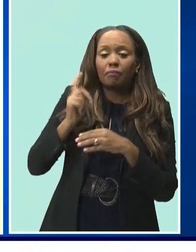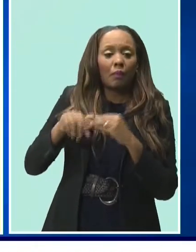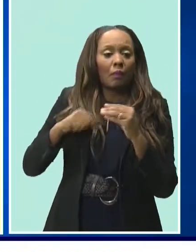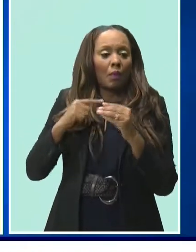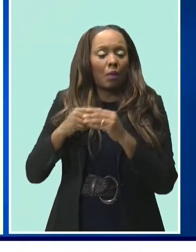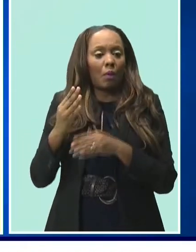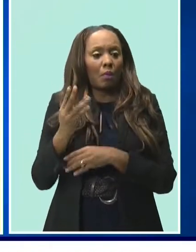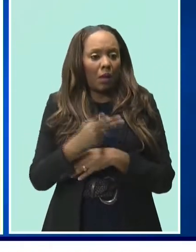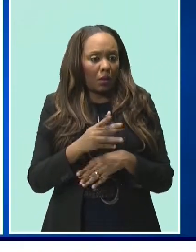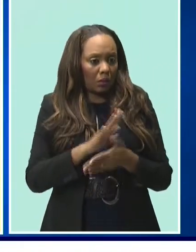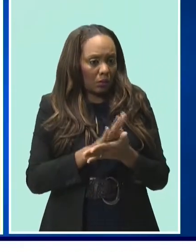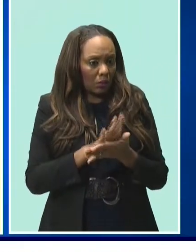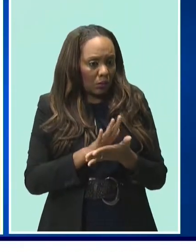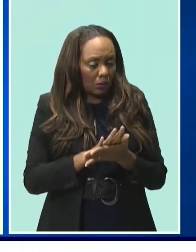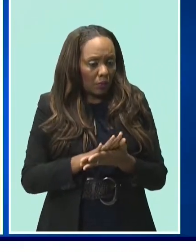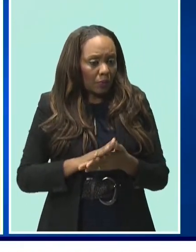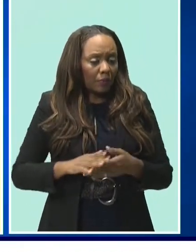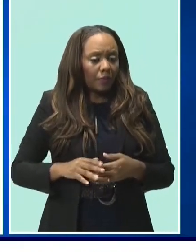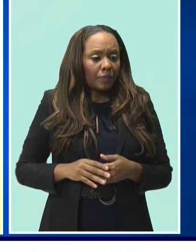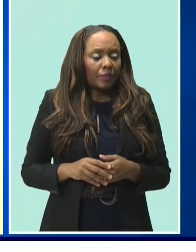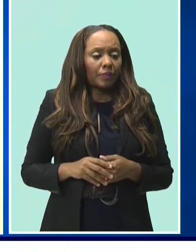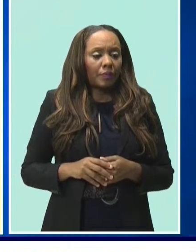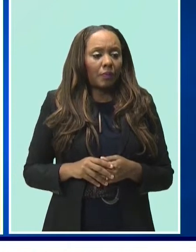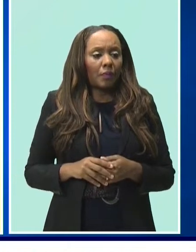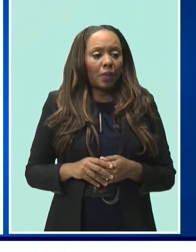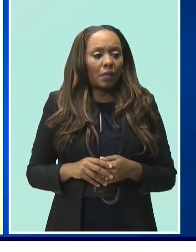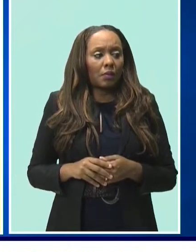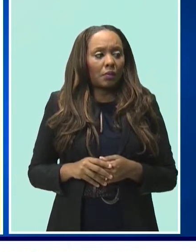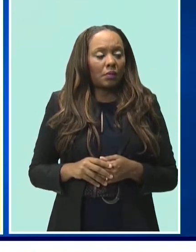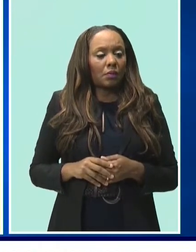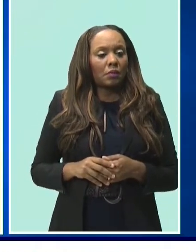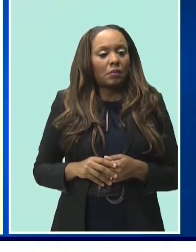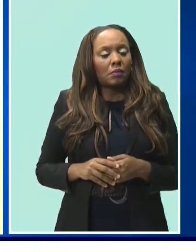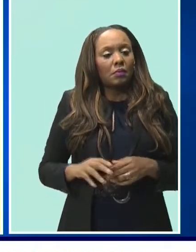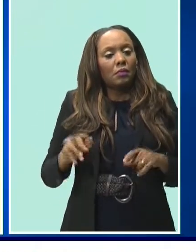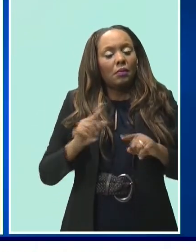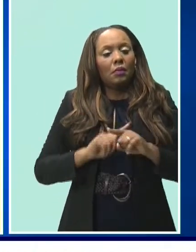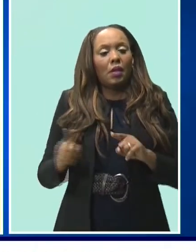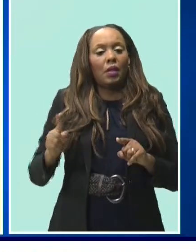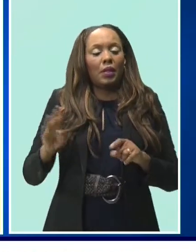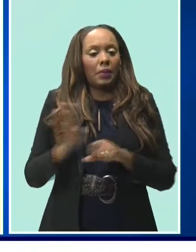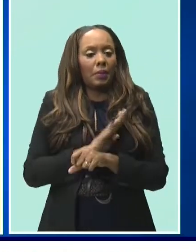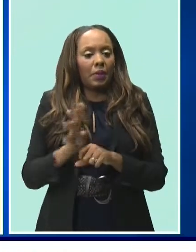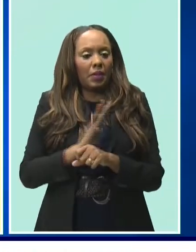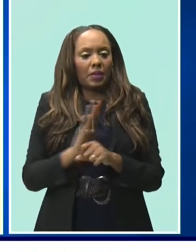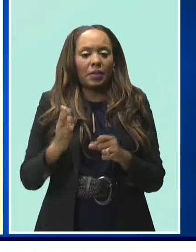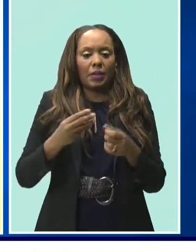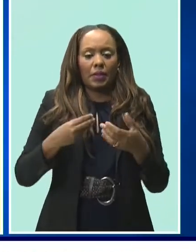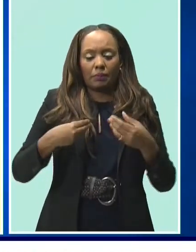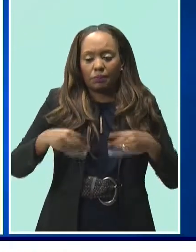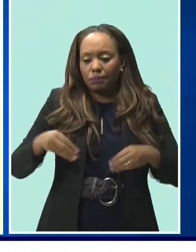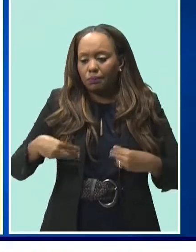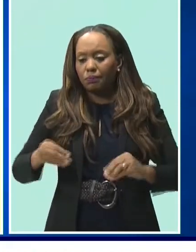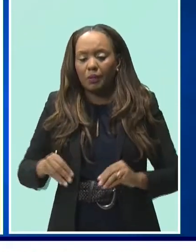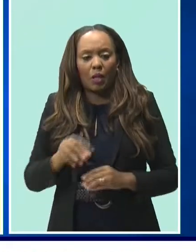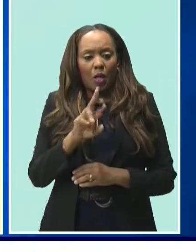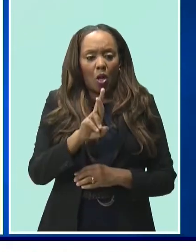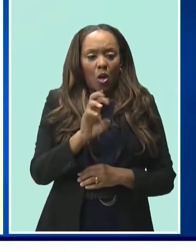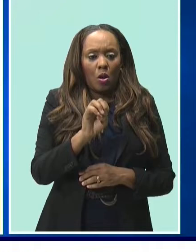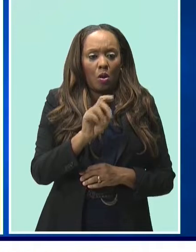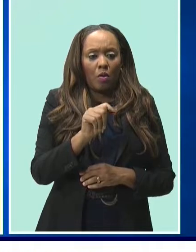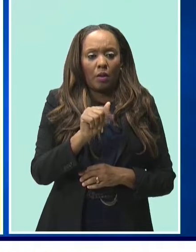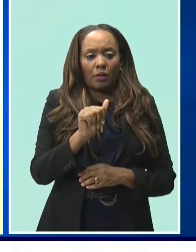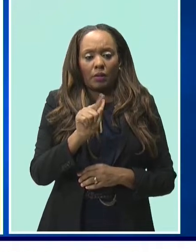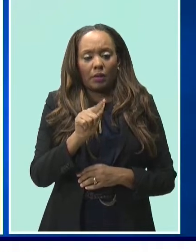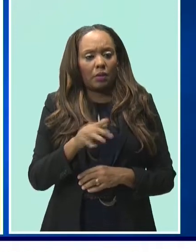to school and so on. So, but in the retail sector on the whole, I think things have eased off. Hopefully now that people are going back to